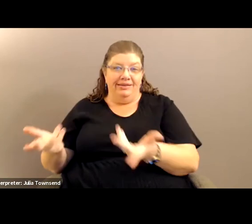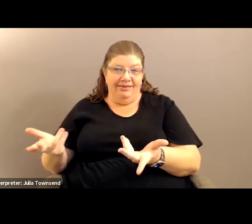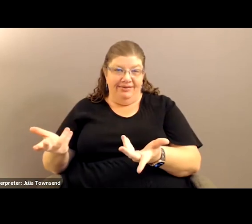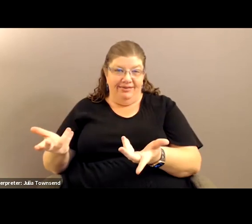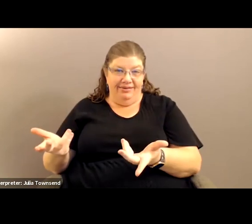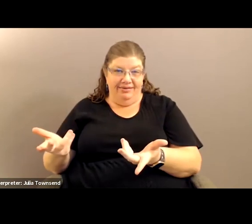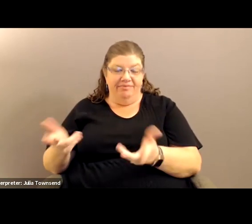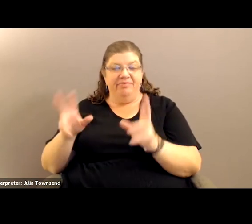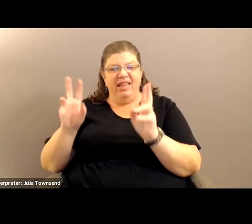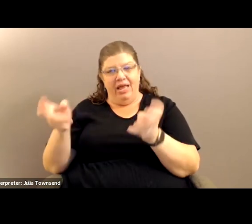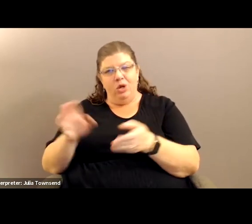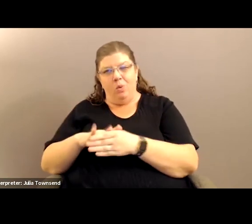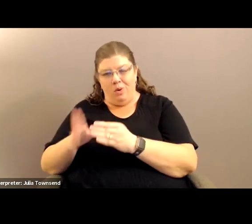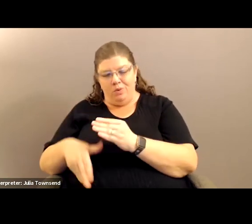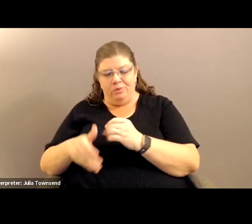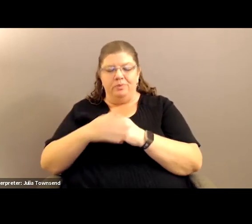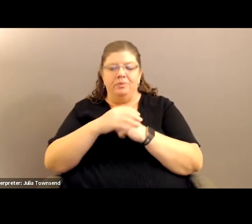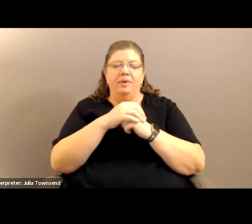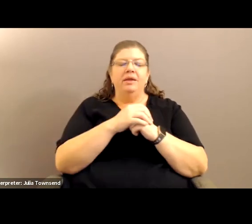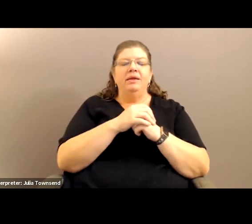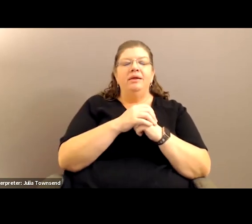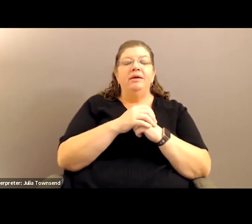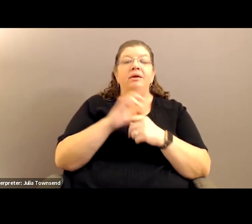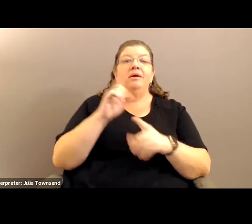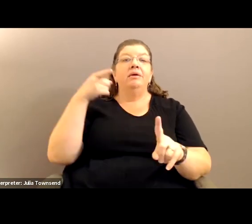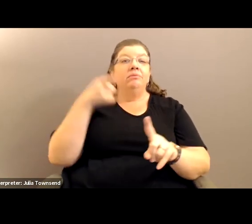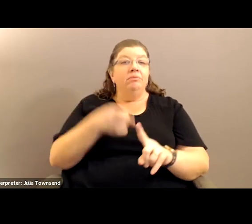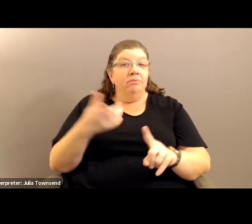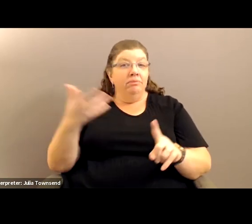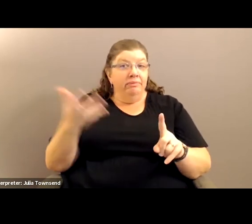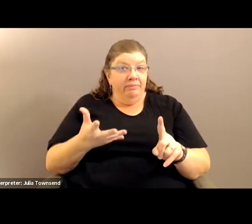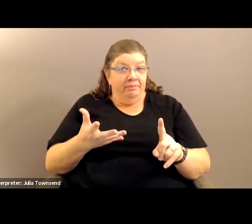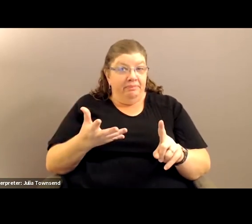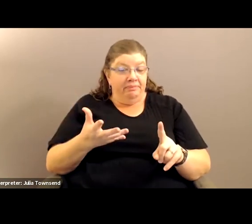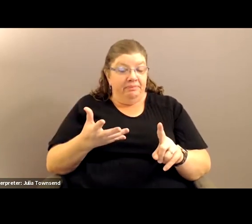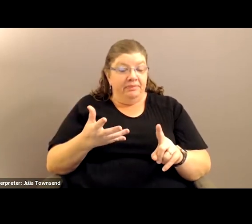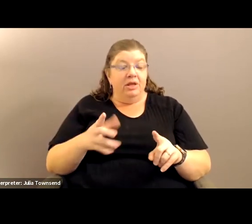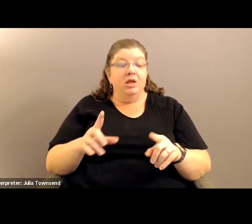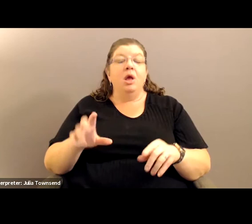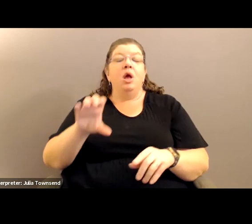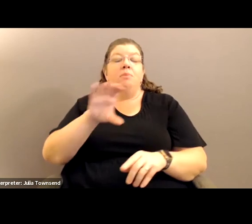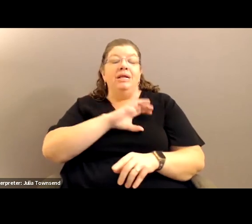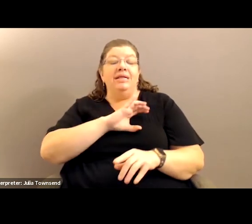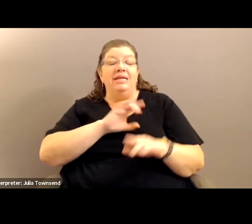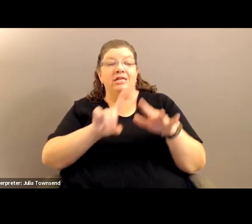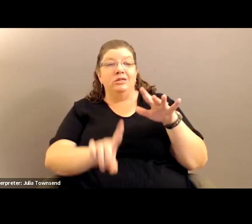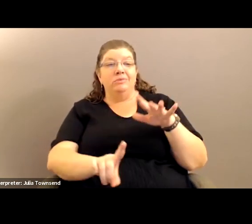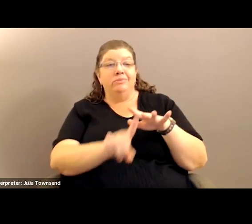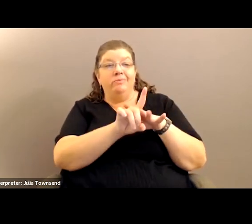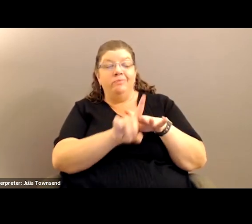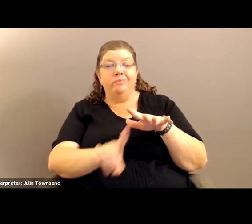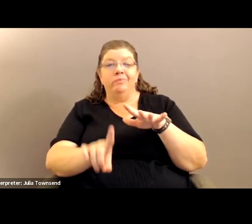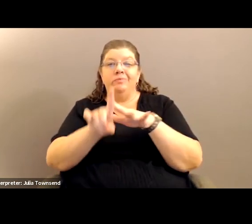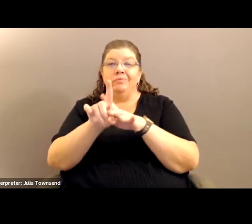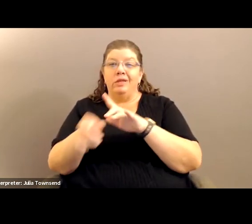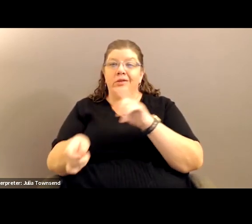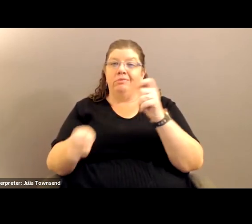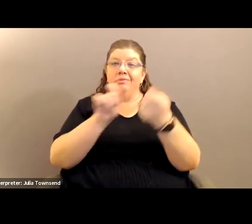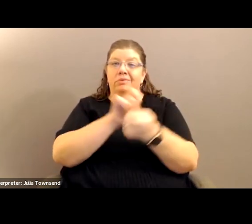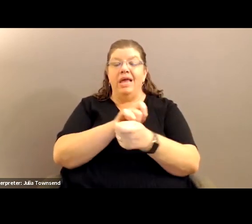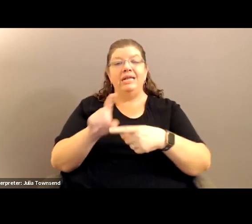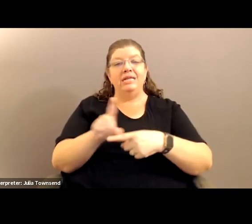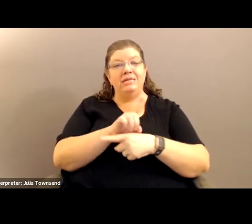an end quote the bottom line is that the presence of police officers helps redefine disciplinary